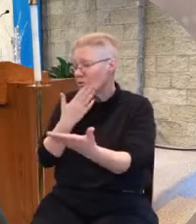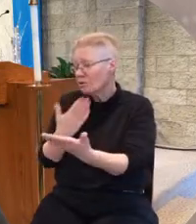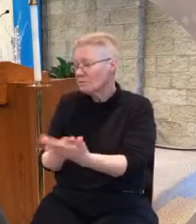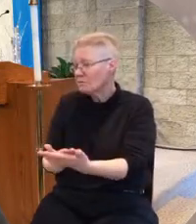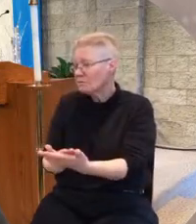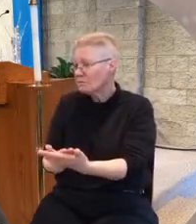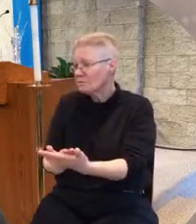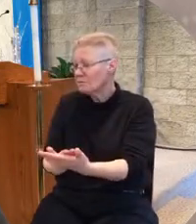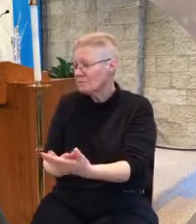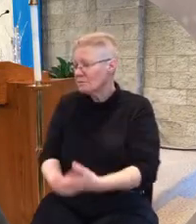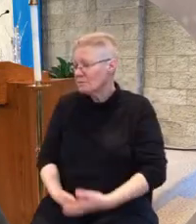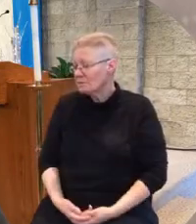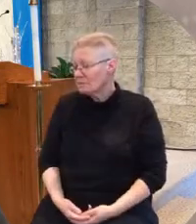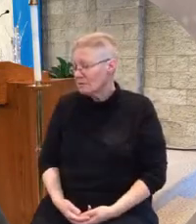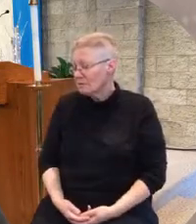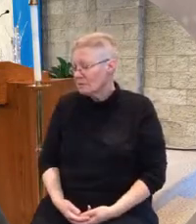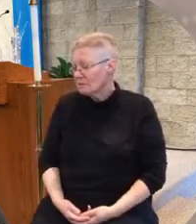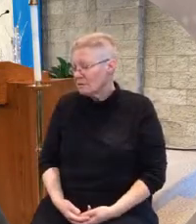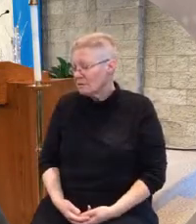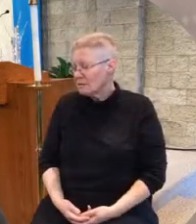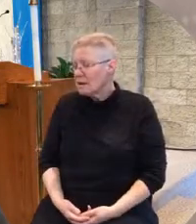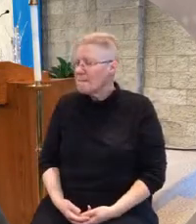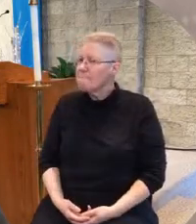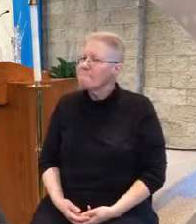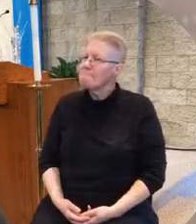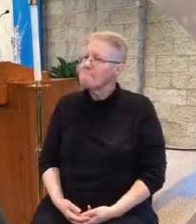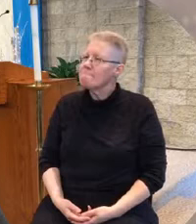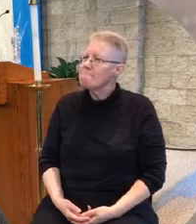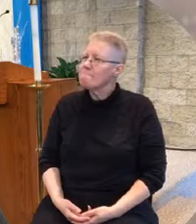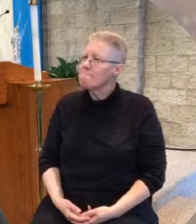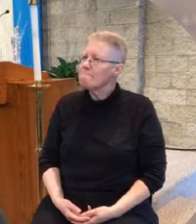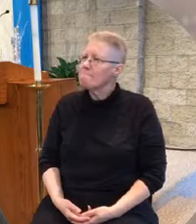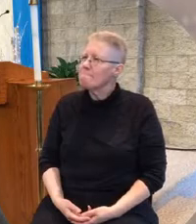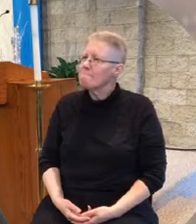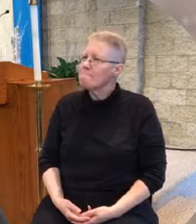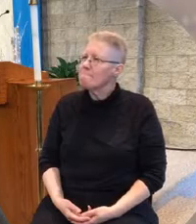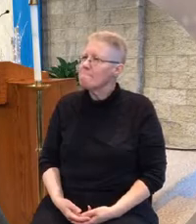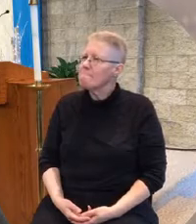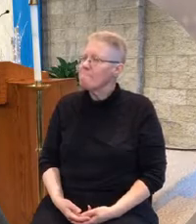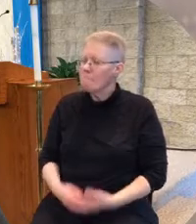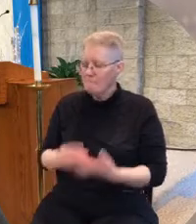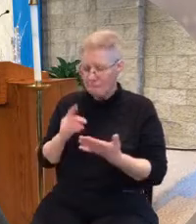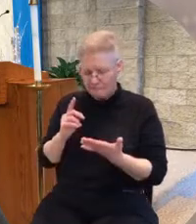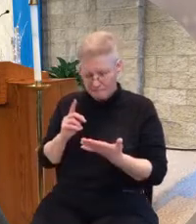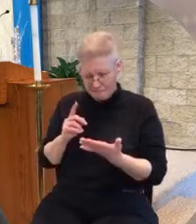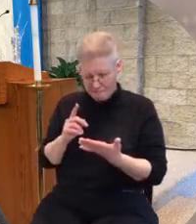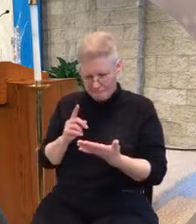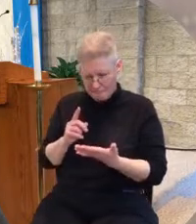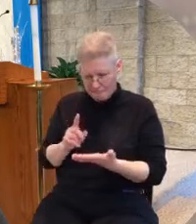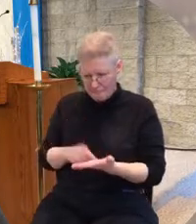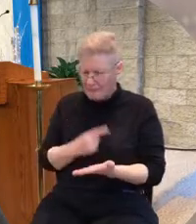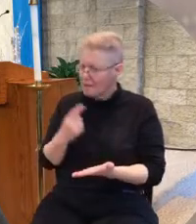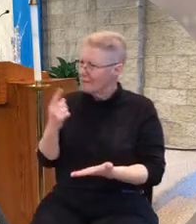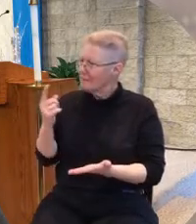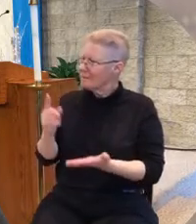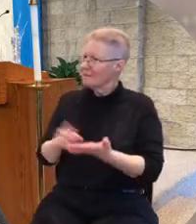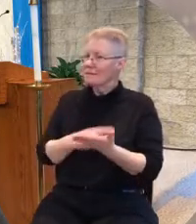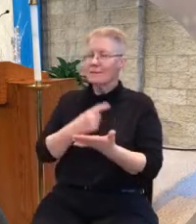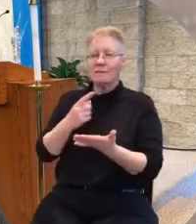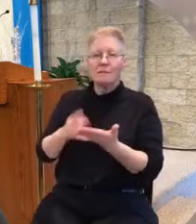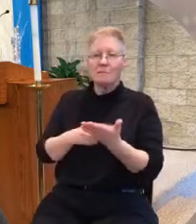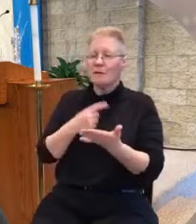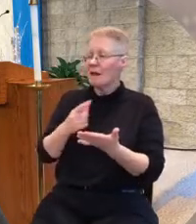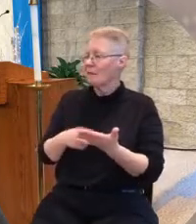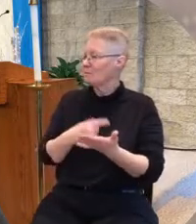Sometimes I'm so out of the way because I'm so convinced. You don't even have to convince me anymore that